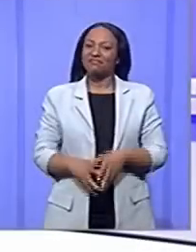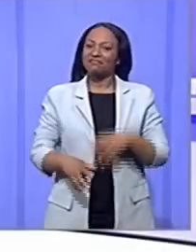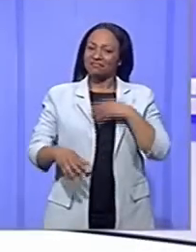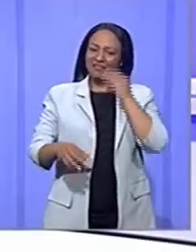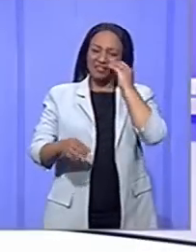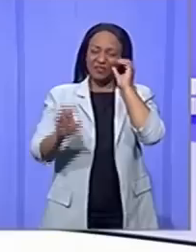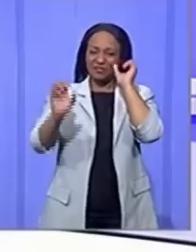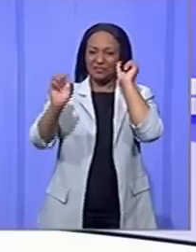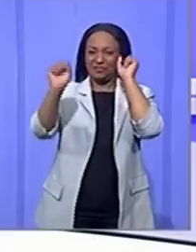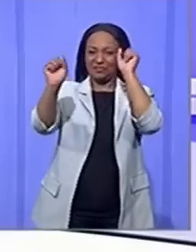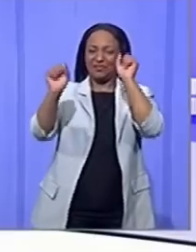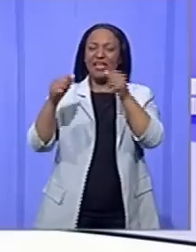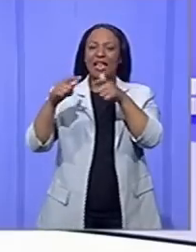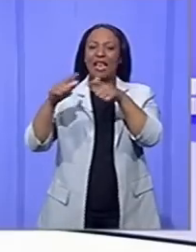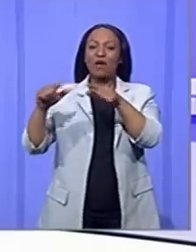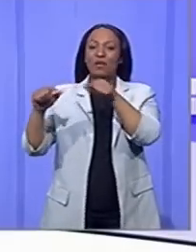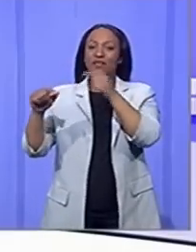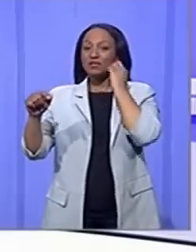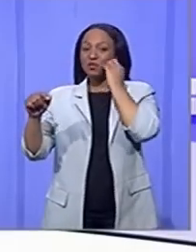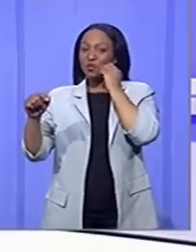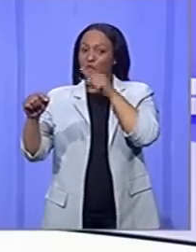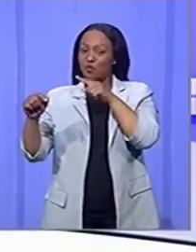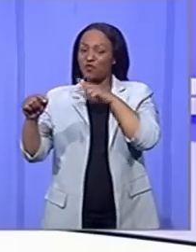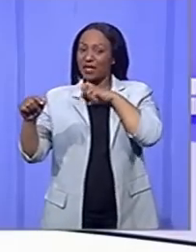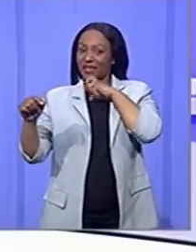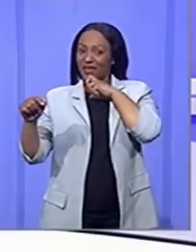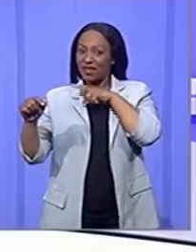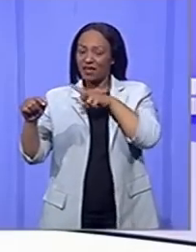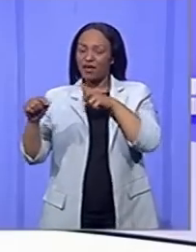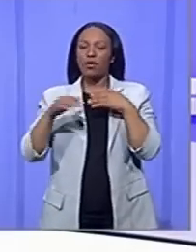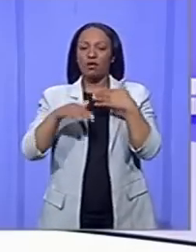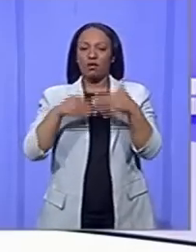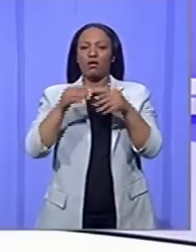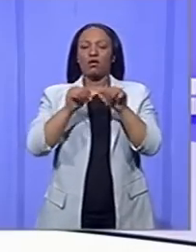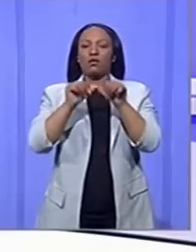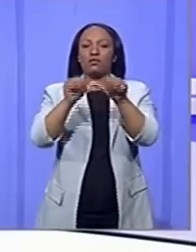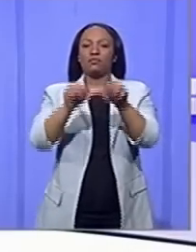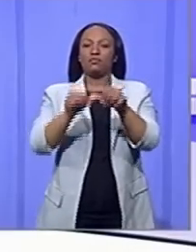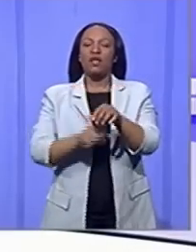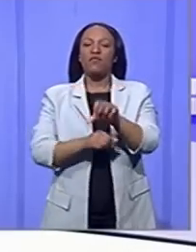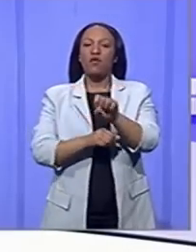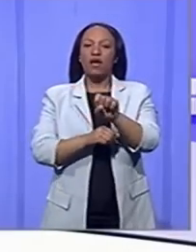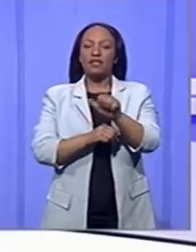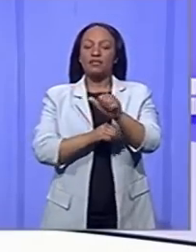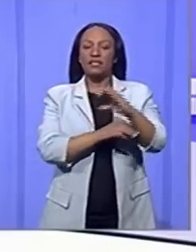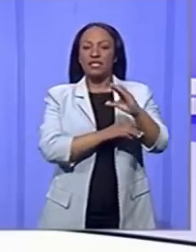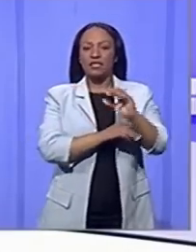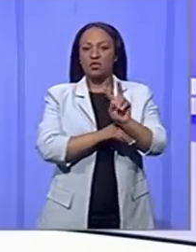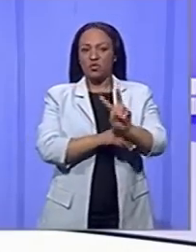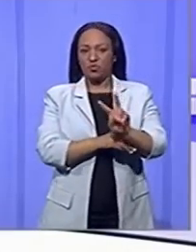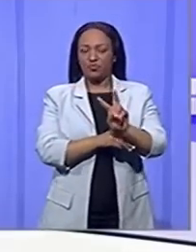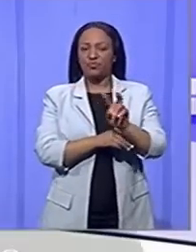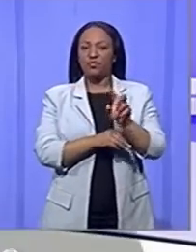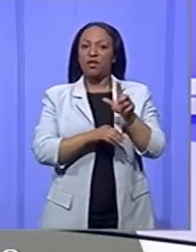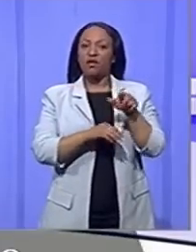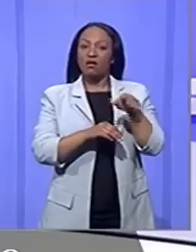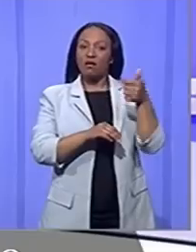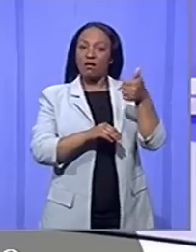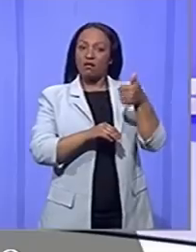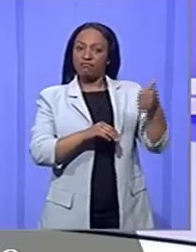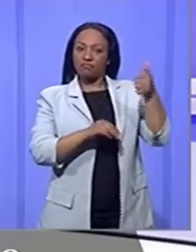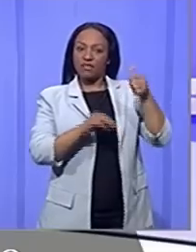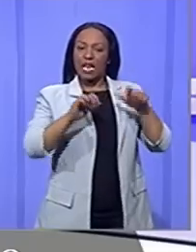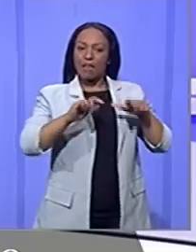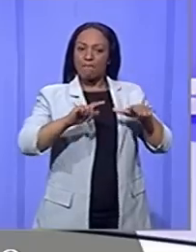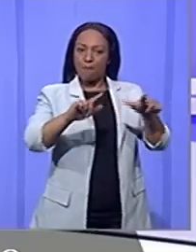Ditaba ka puo ya marena ya Sesotho di tswela pele ho SABC2. Letona la temo provinseng ya Limpopo le etetse dihwai tse bileng